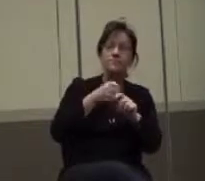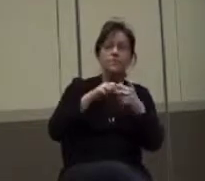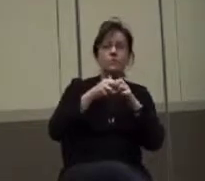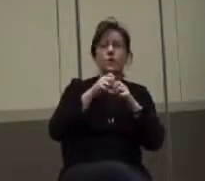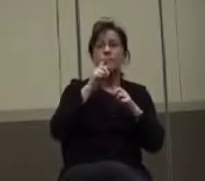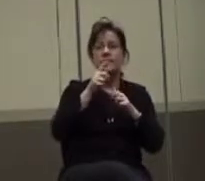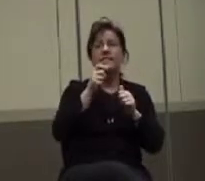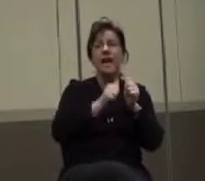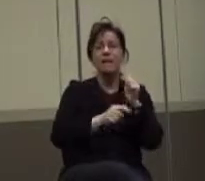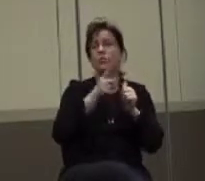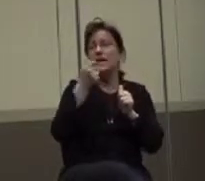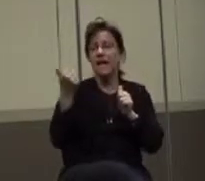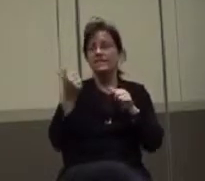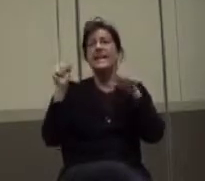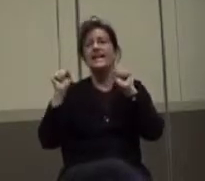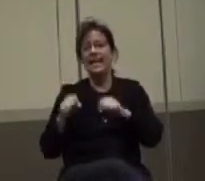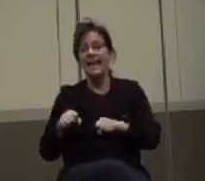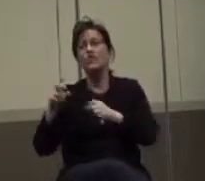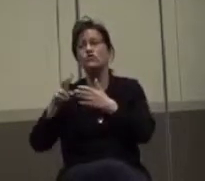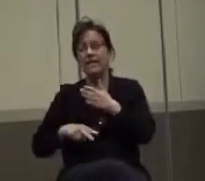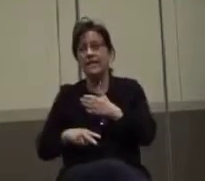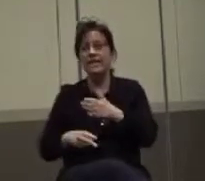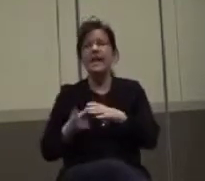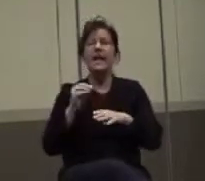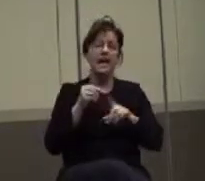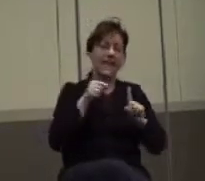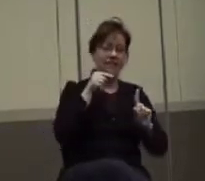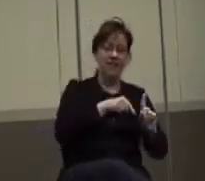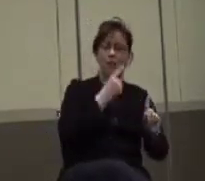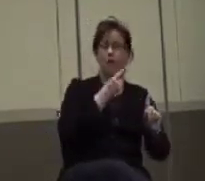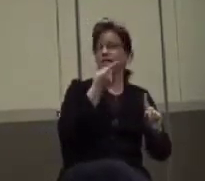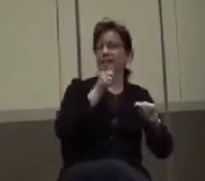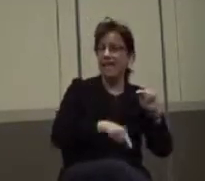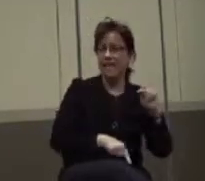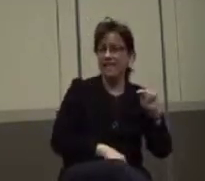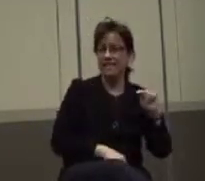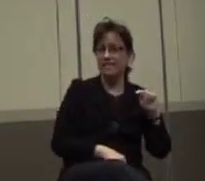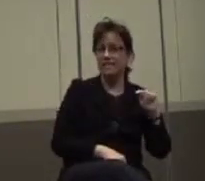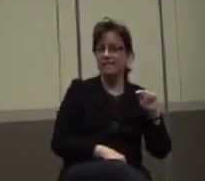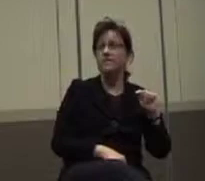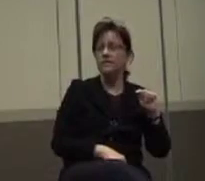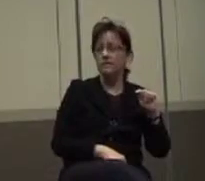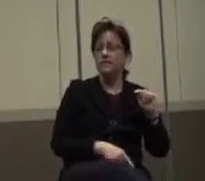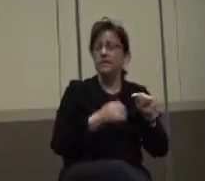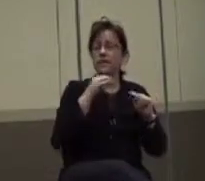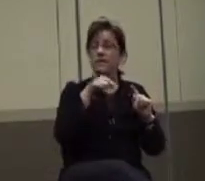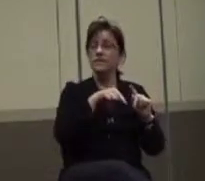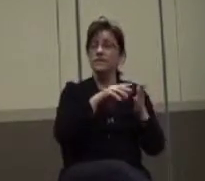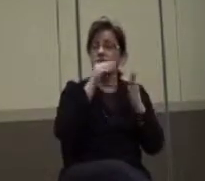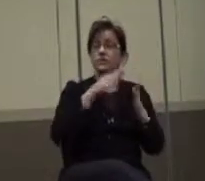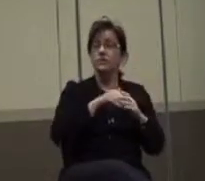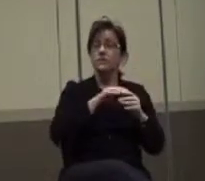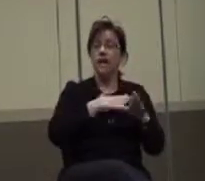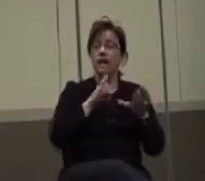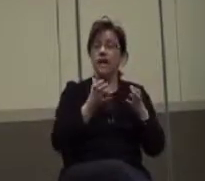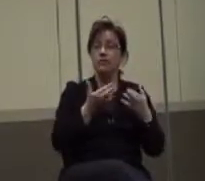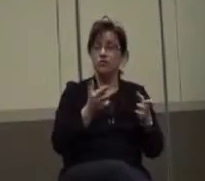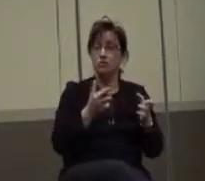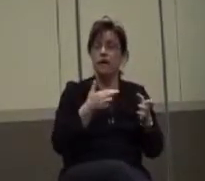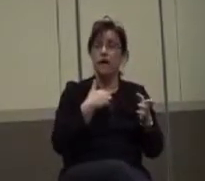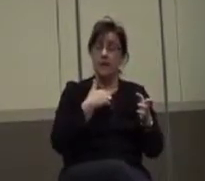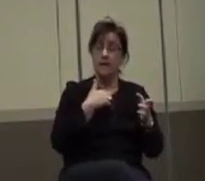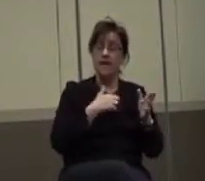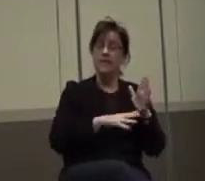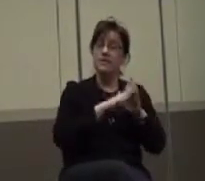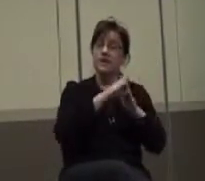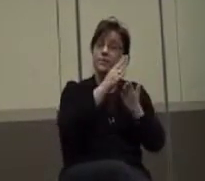can't, okay? And so if this is a student in my classroom, am I developing a lesson that truly